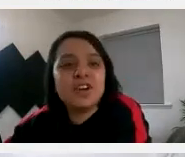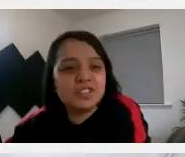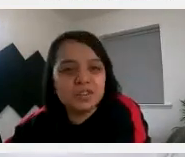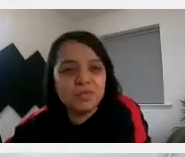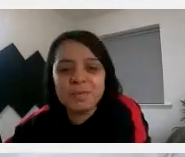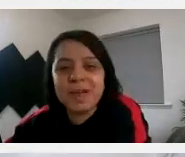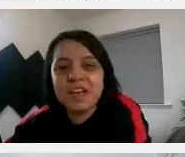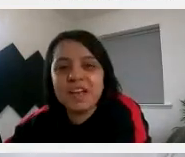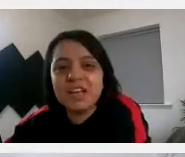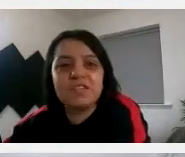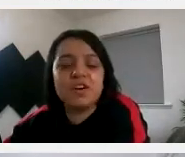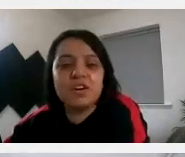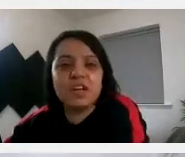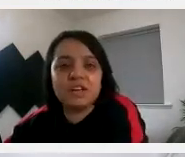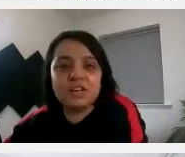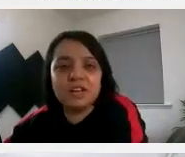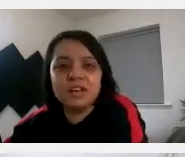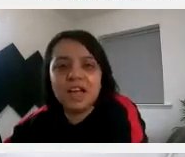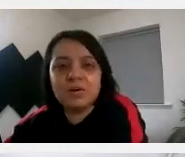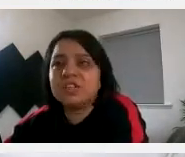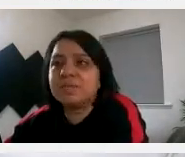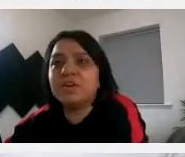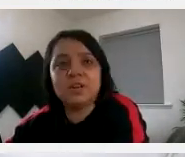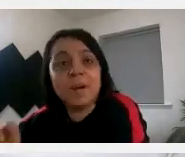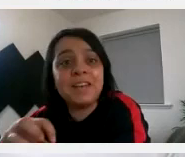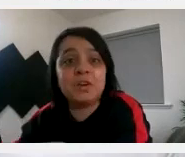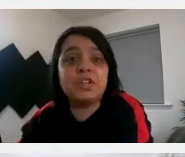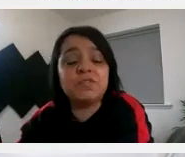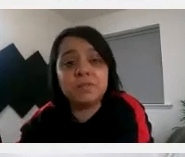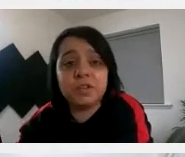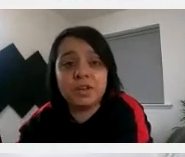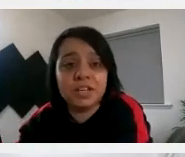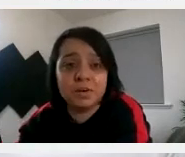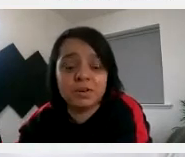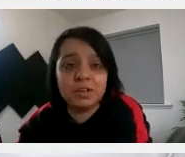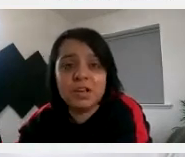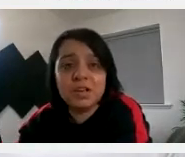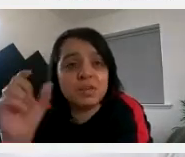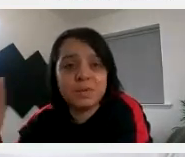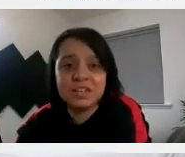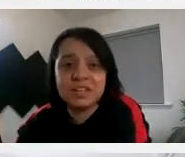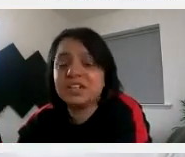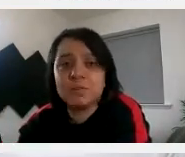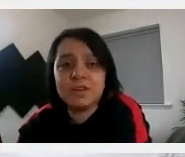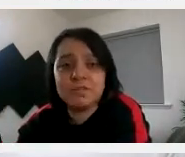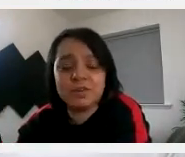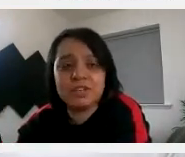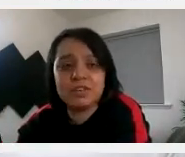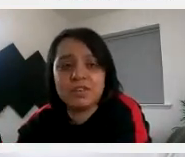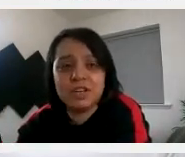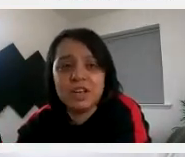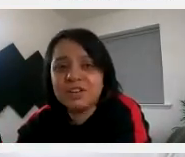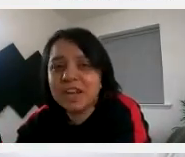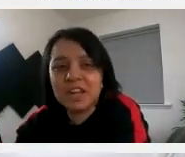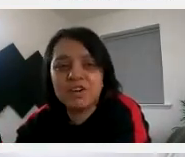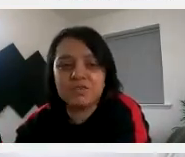you guys remember any of the other languages spoken, the main languages from the UK spoken? There was a percentage next to it for each country.